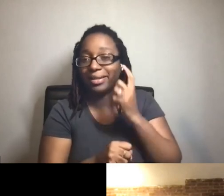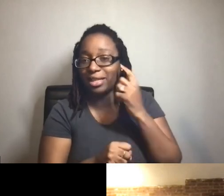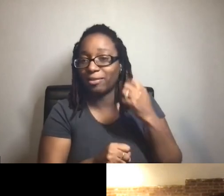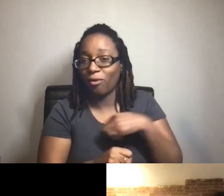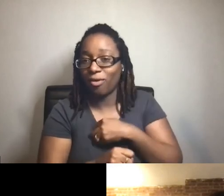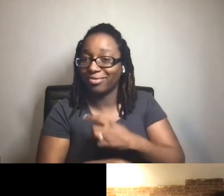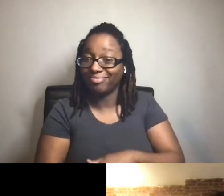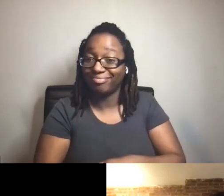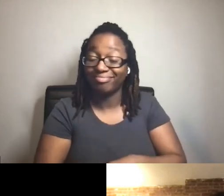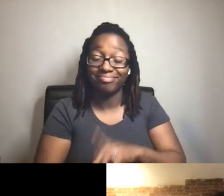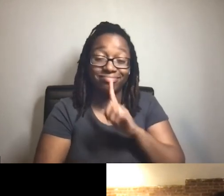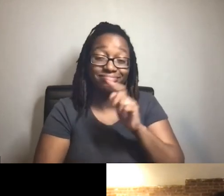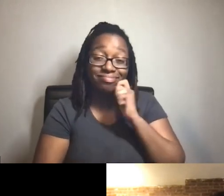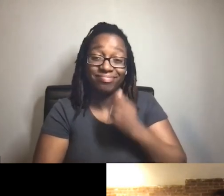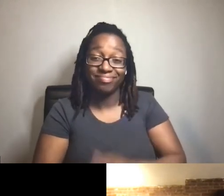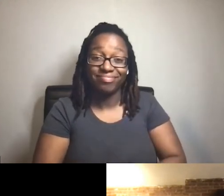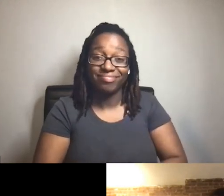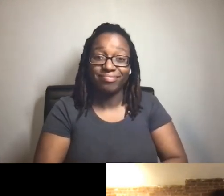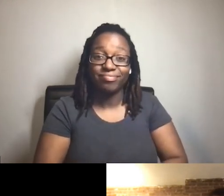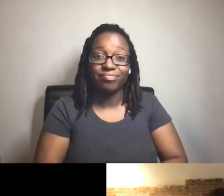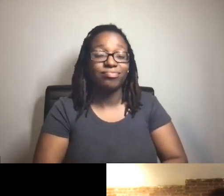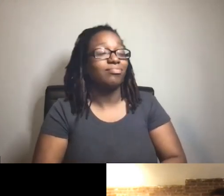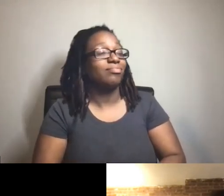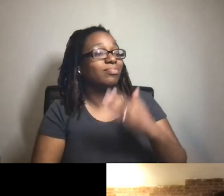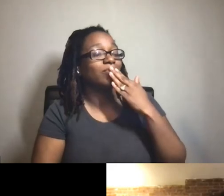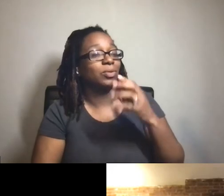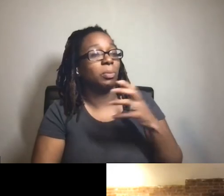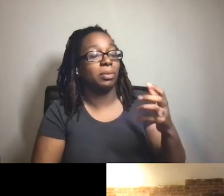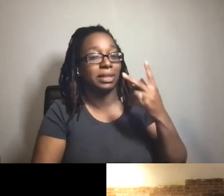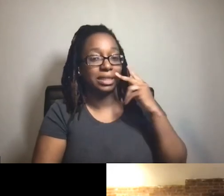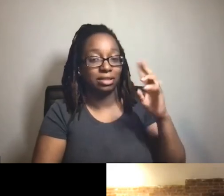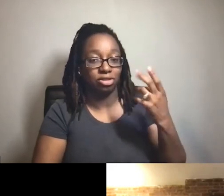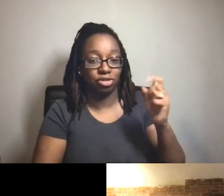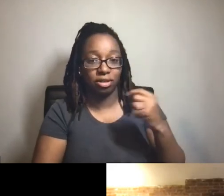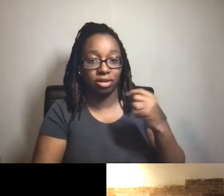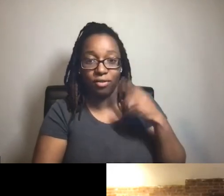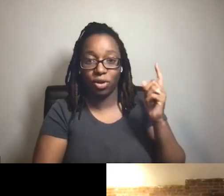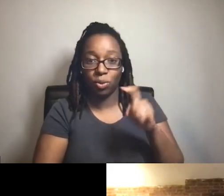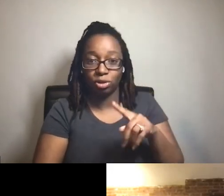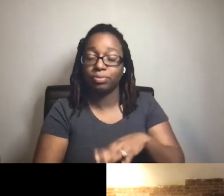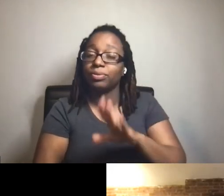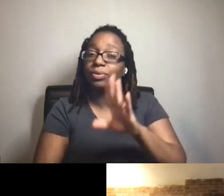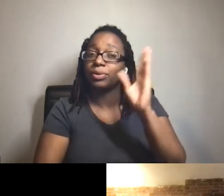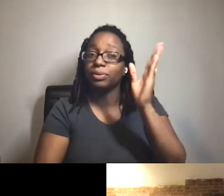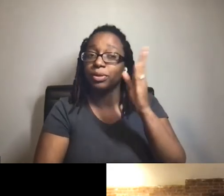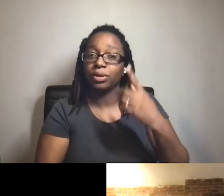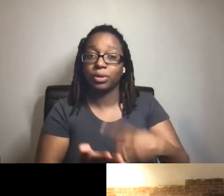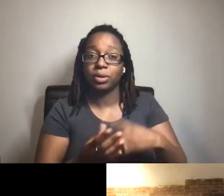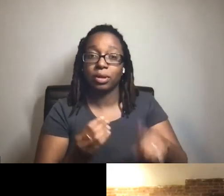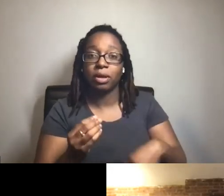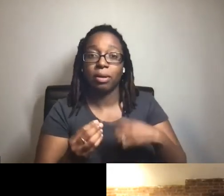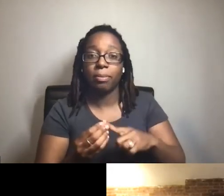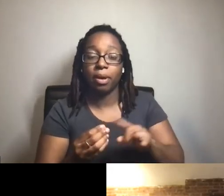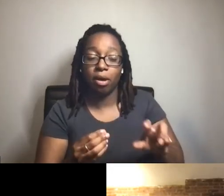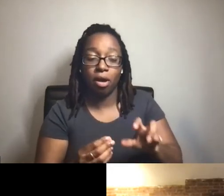kind of cool. Thank you very much. There is one question on the chat. In your presentation, you mentioned hovering over the